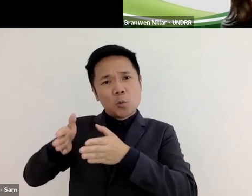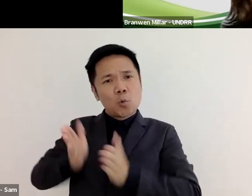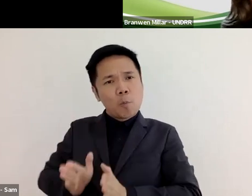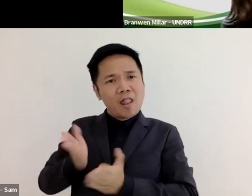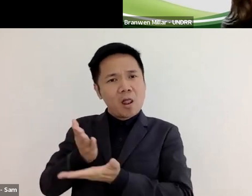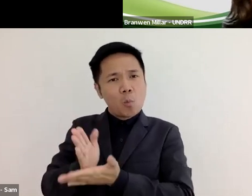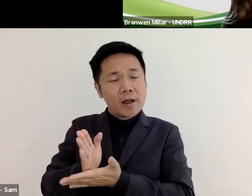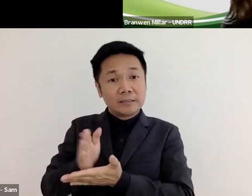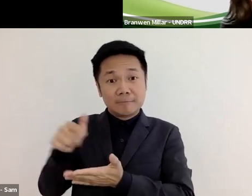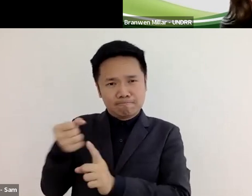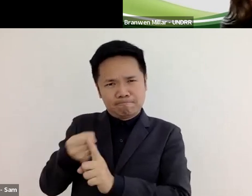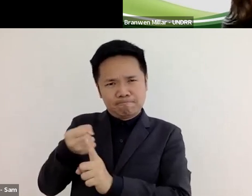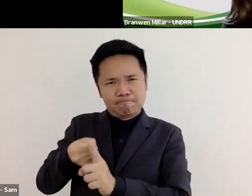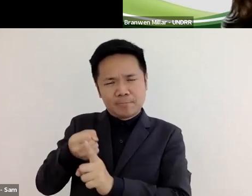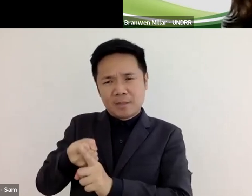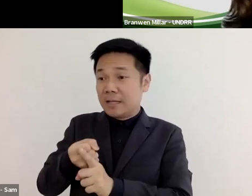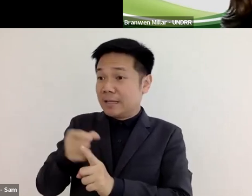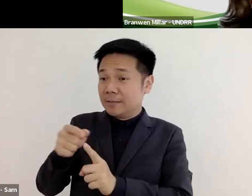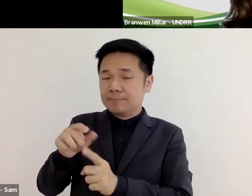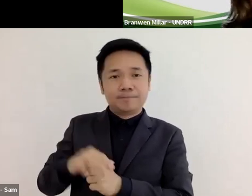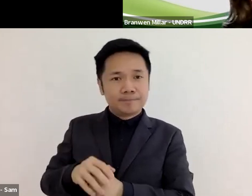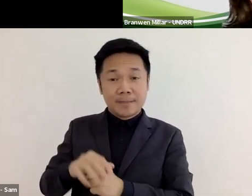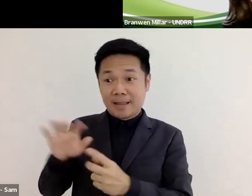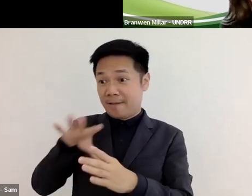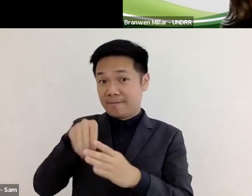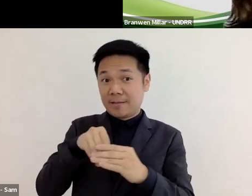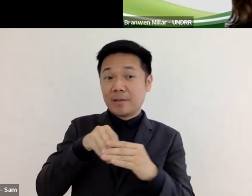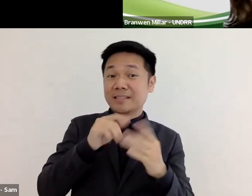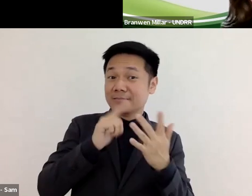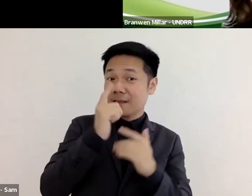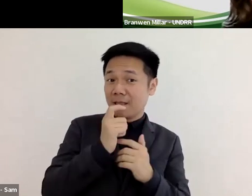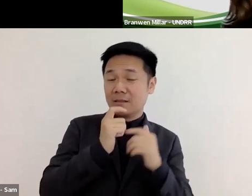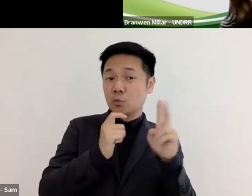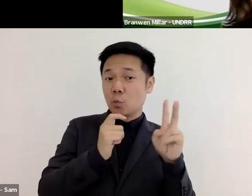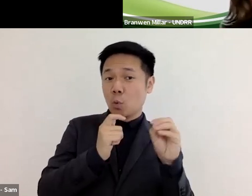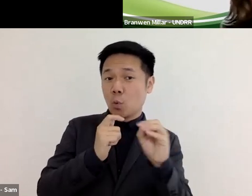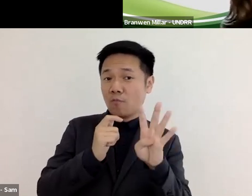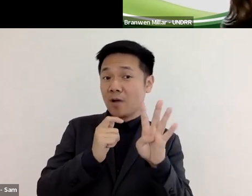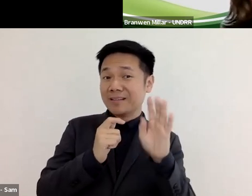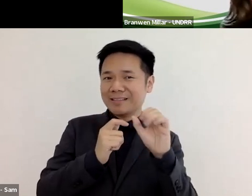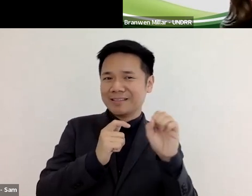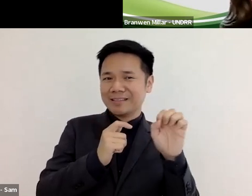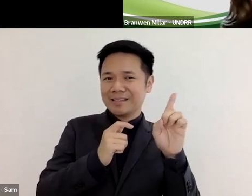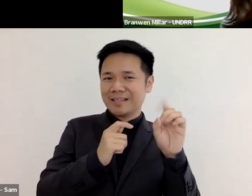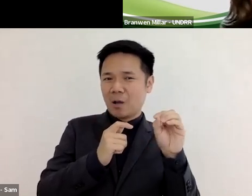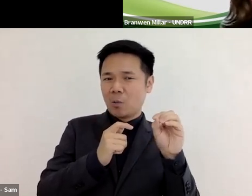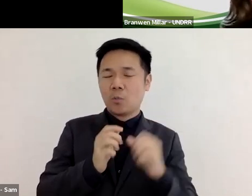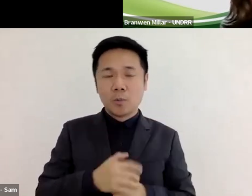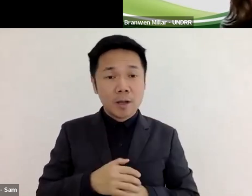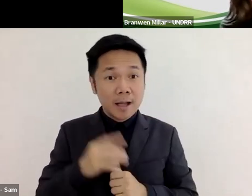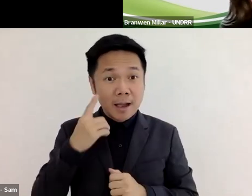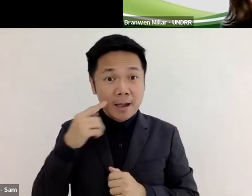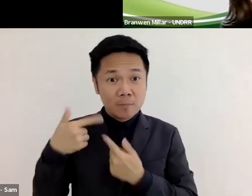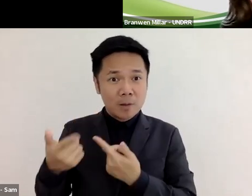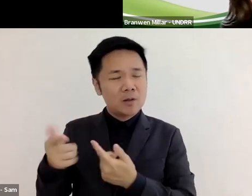ratification of FSM CEDAW 2004. FSM is also closely working with the